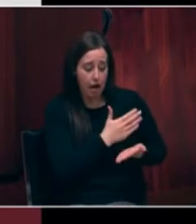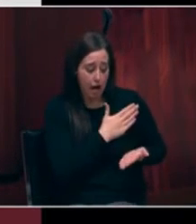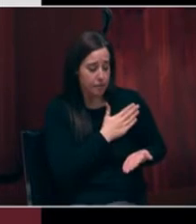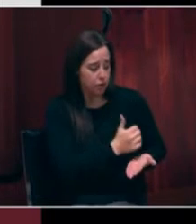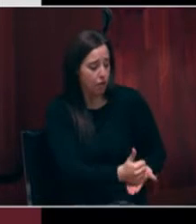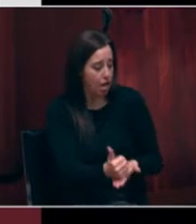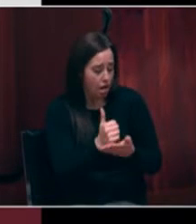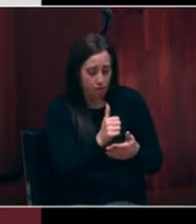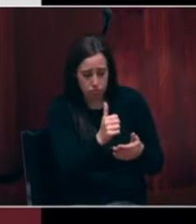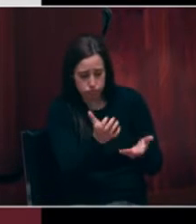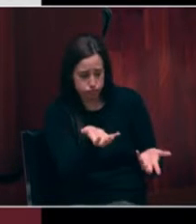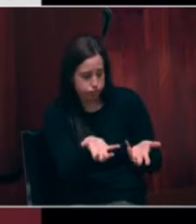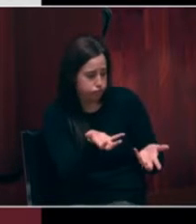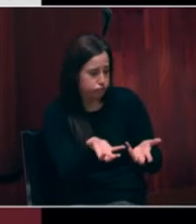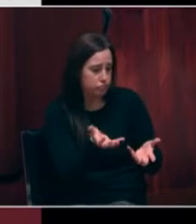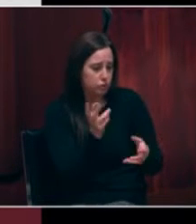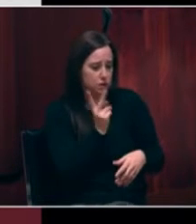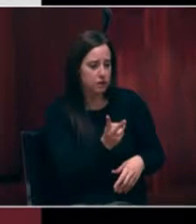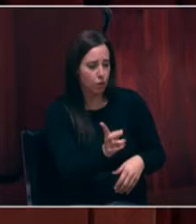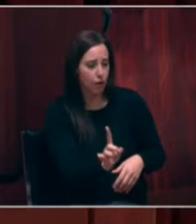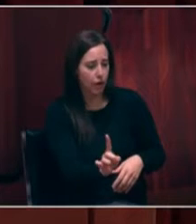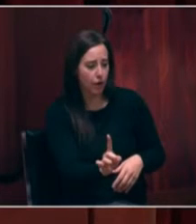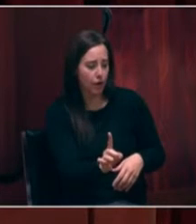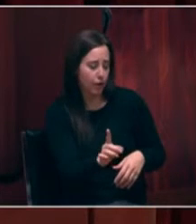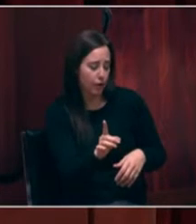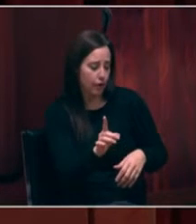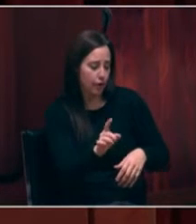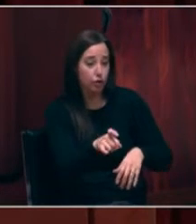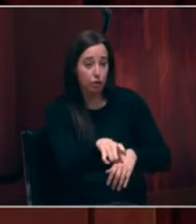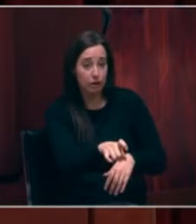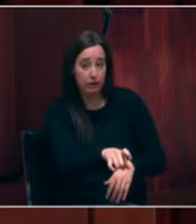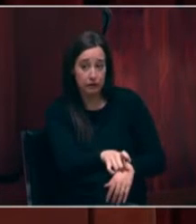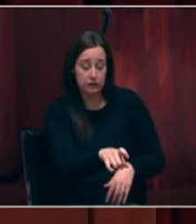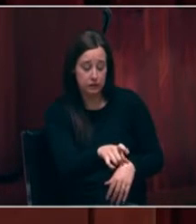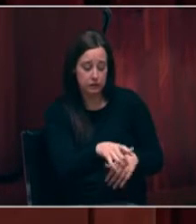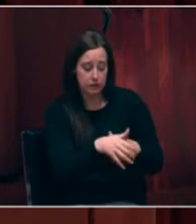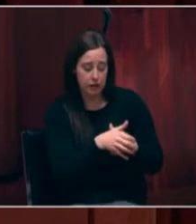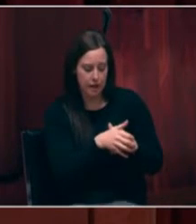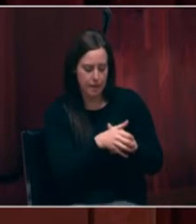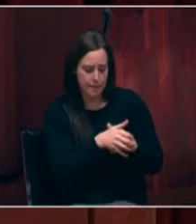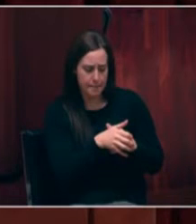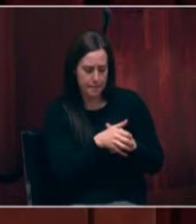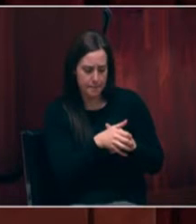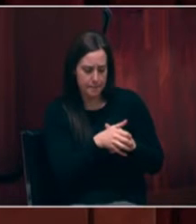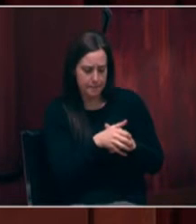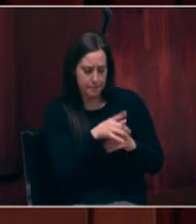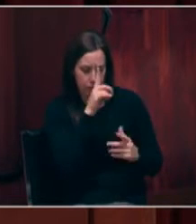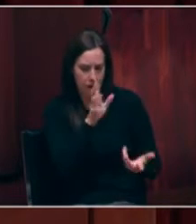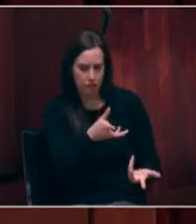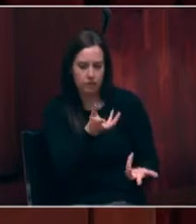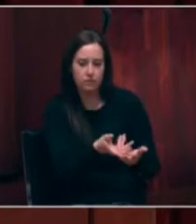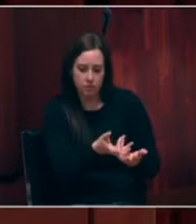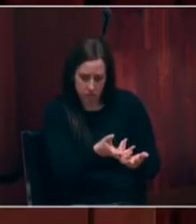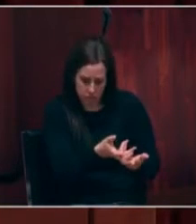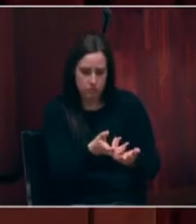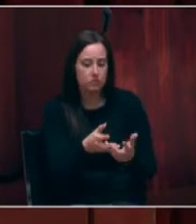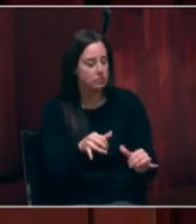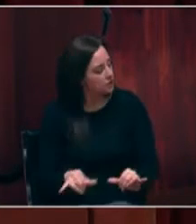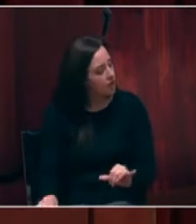at where there's a congregation of needs that's common enough that it makes sense for the whole federal workforce to invest